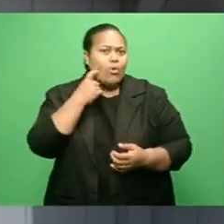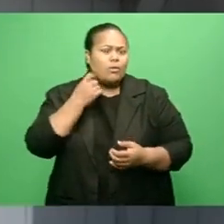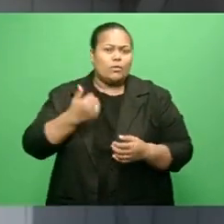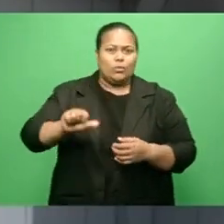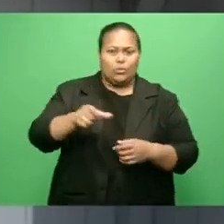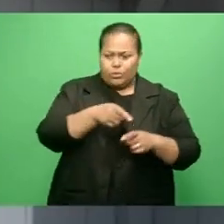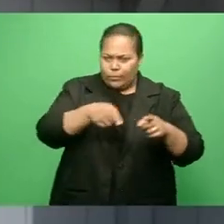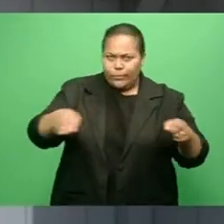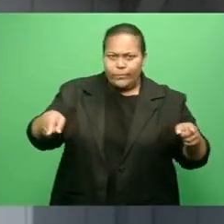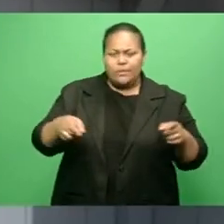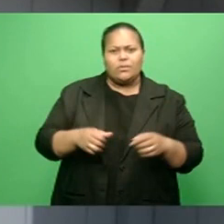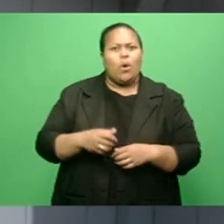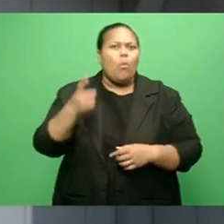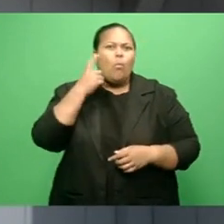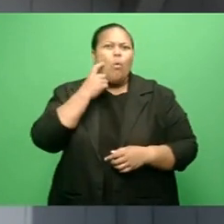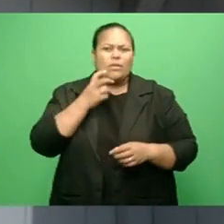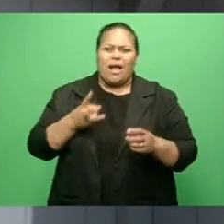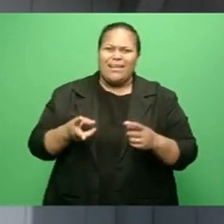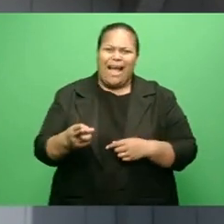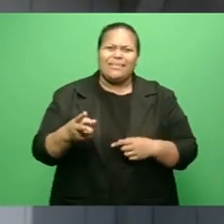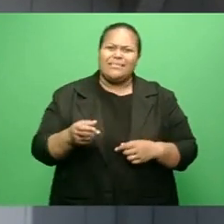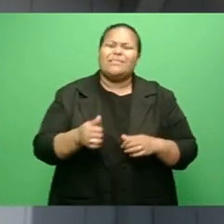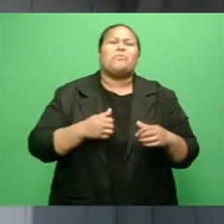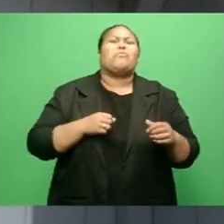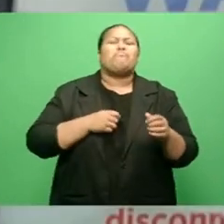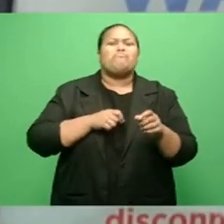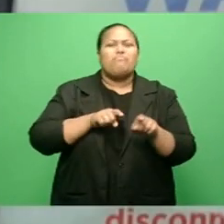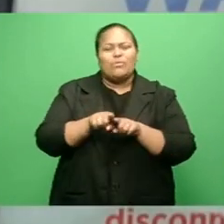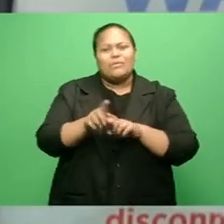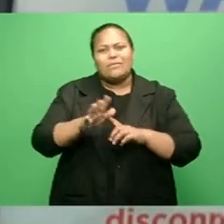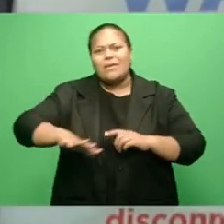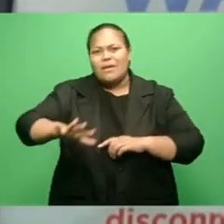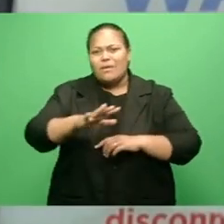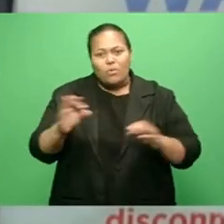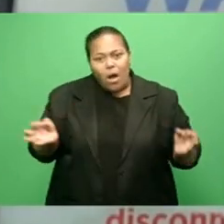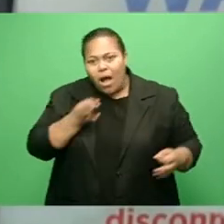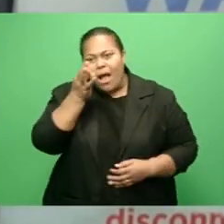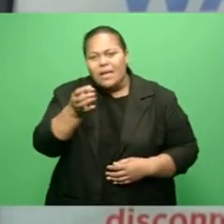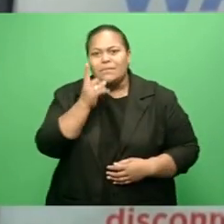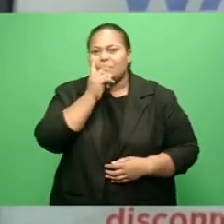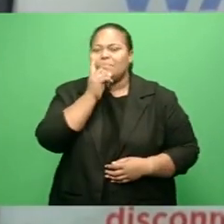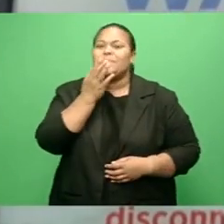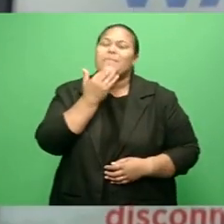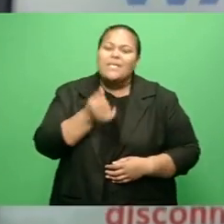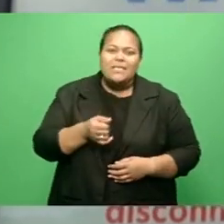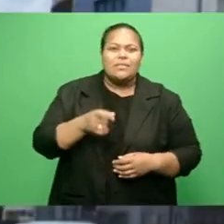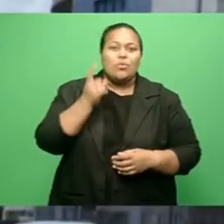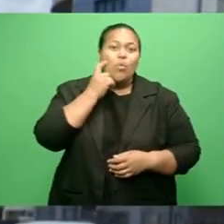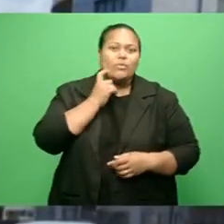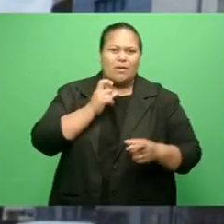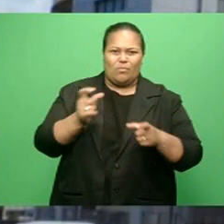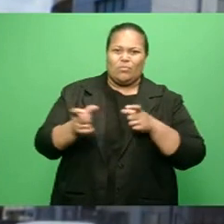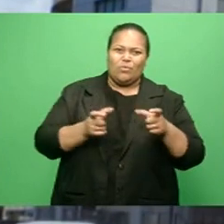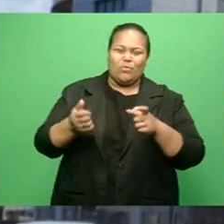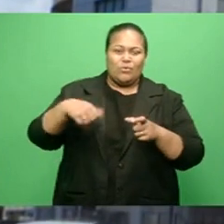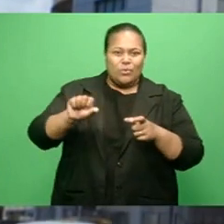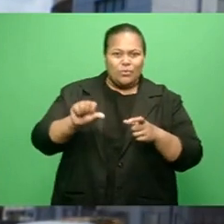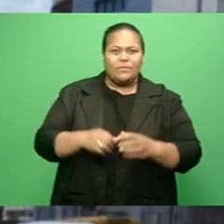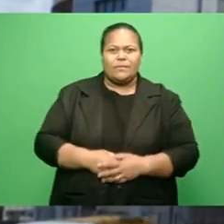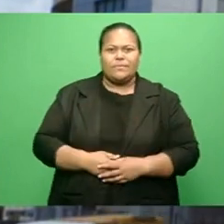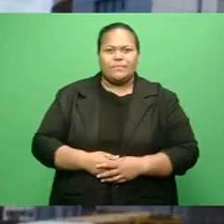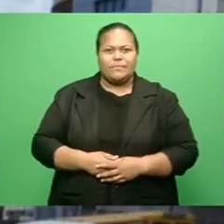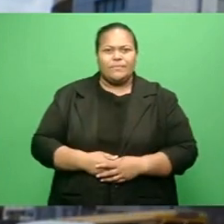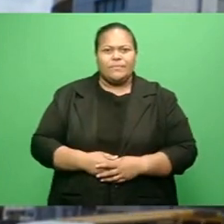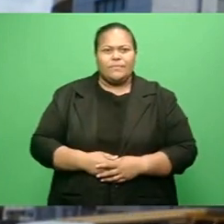to many areas, and Fijians are being urged to conserve water to keep the number of disruptions down. Some we spoke to say that